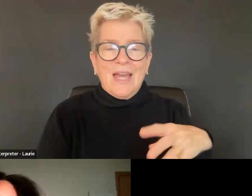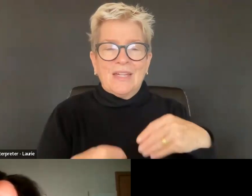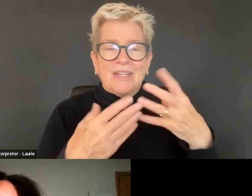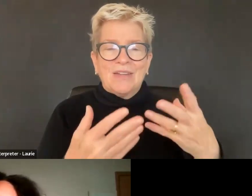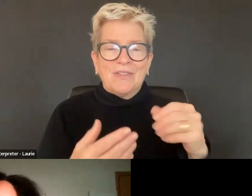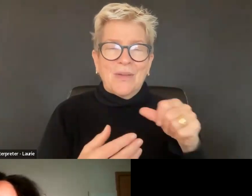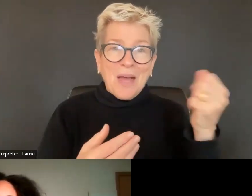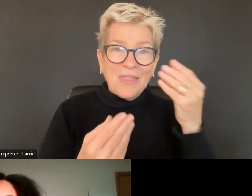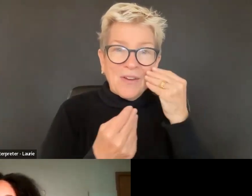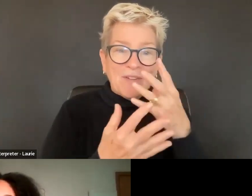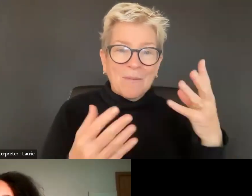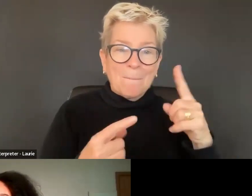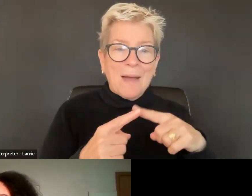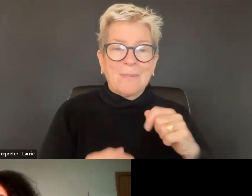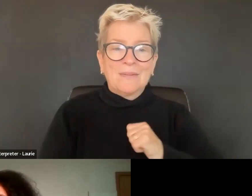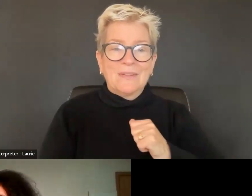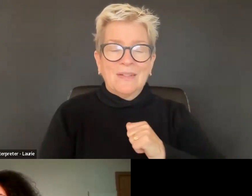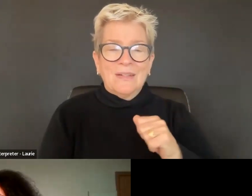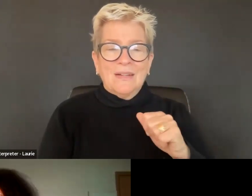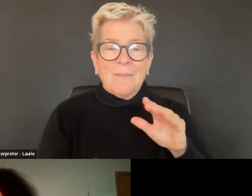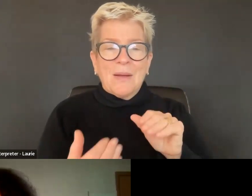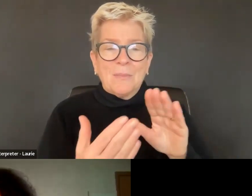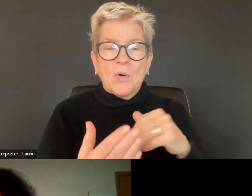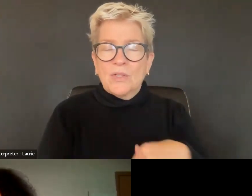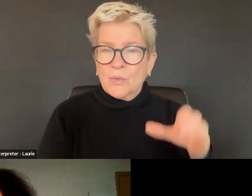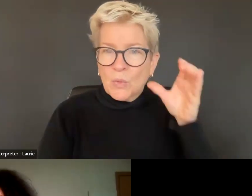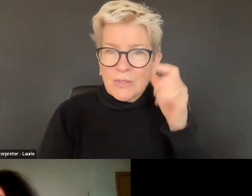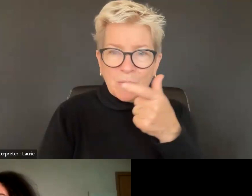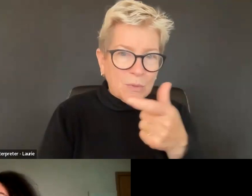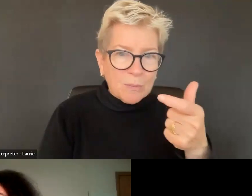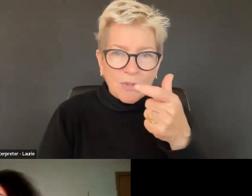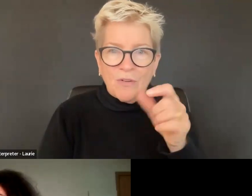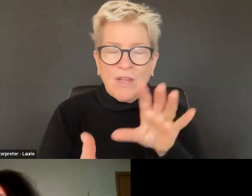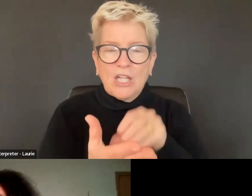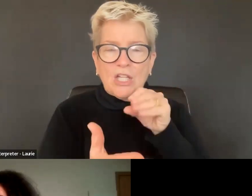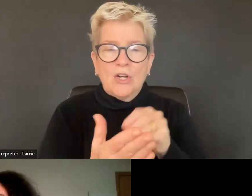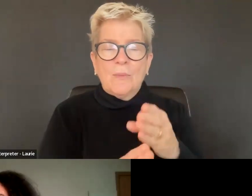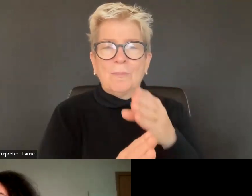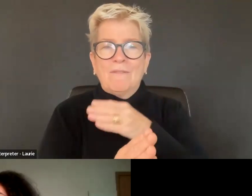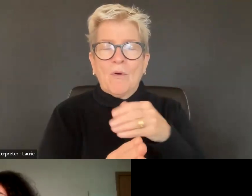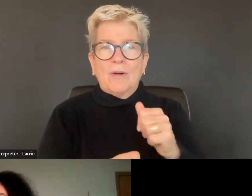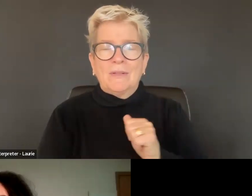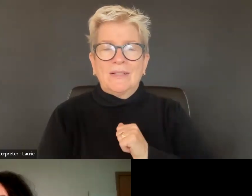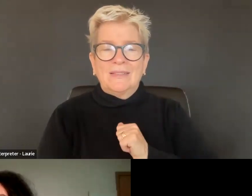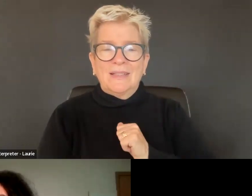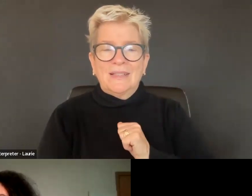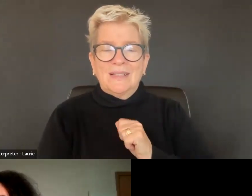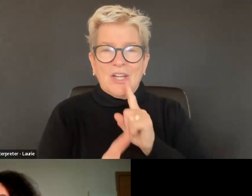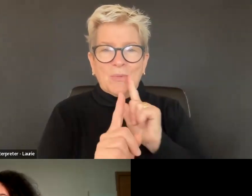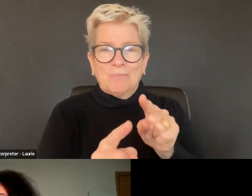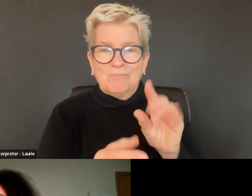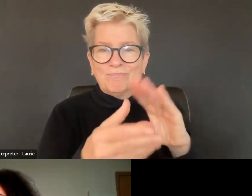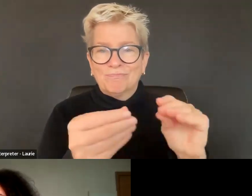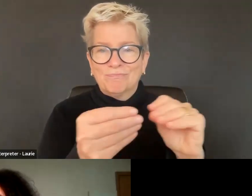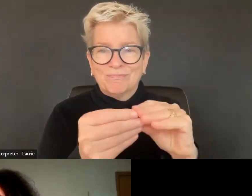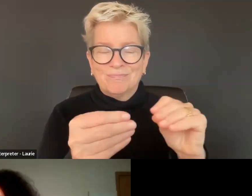some other information about myself, my approach is really to listen and observe and to learn before I provide any type of response or I